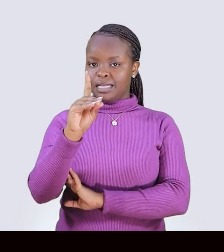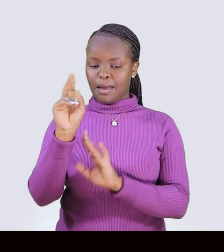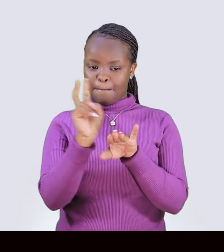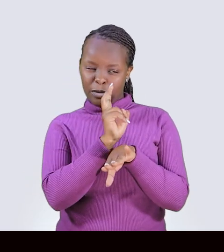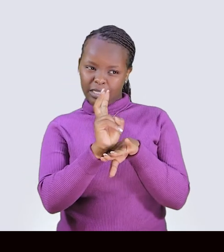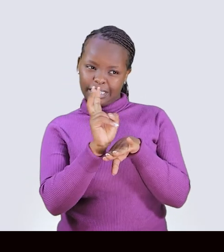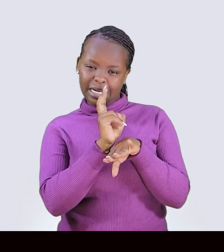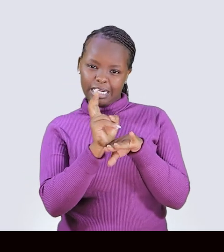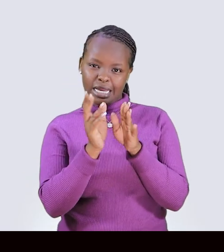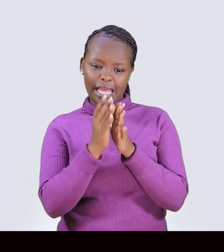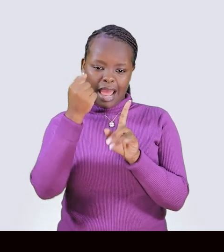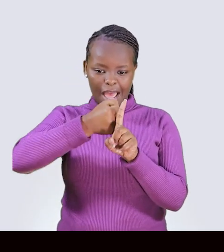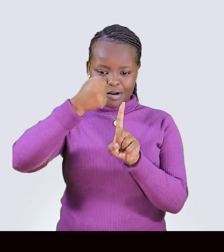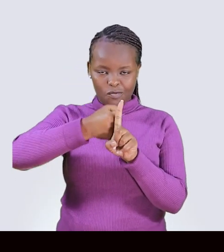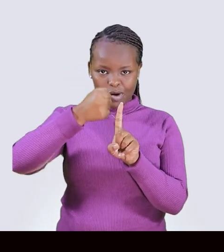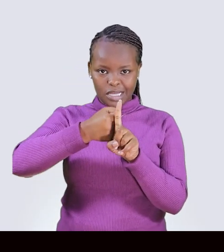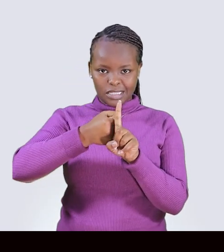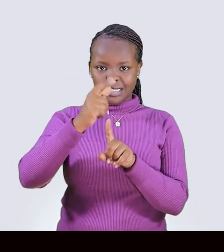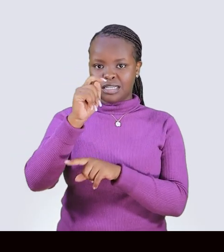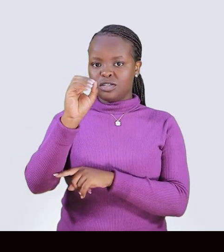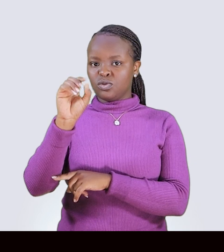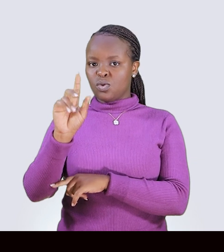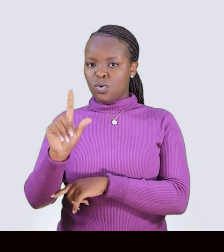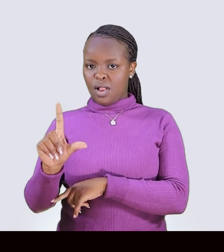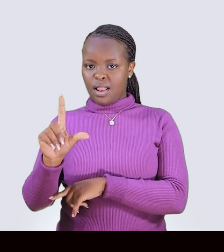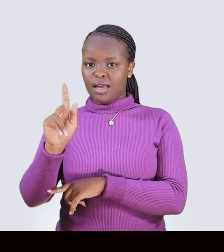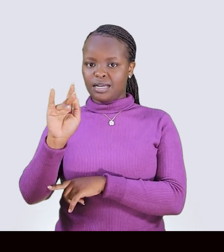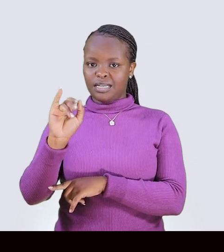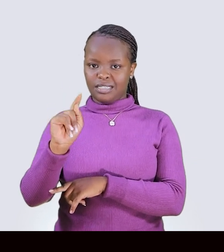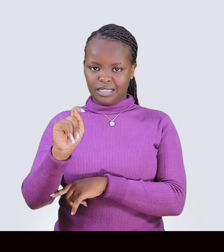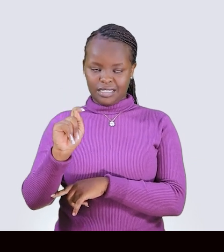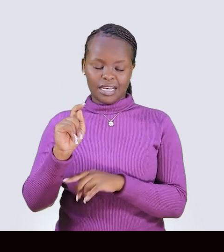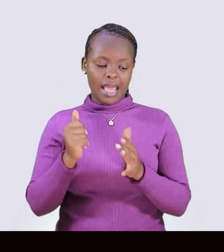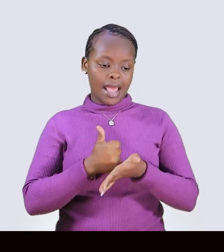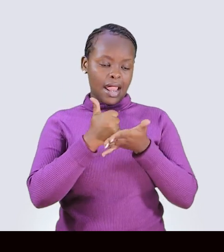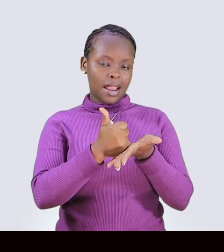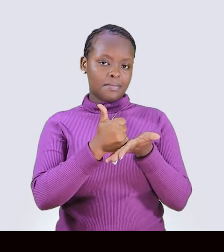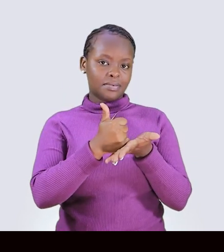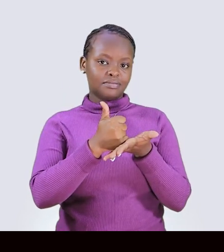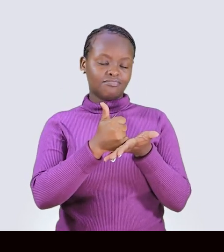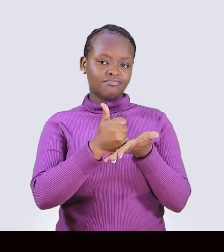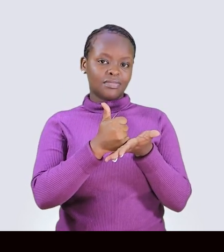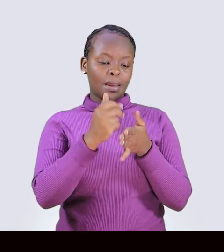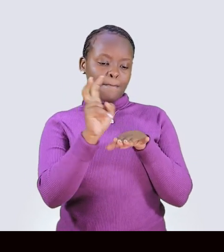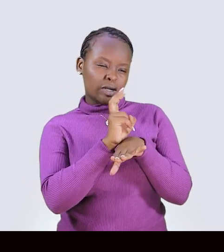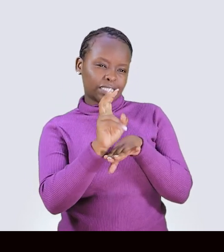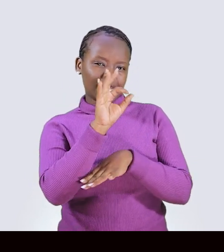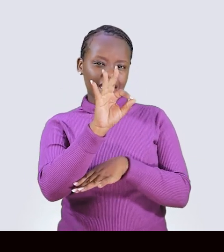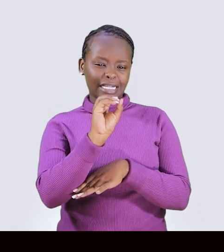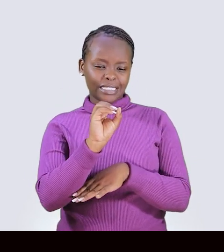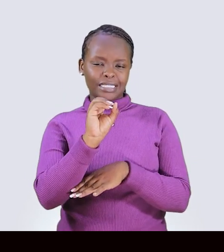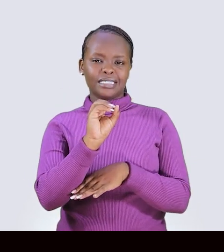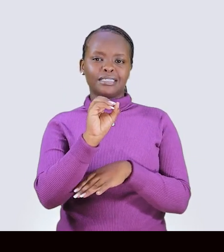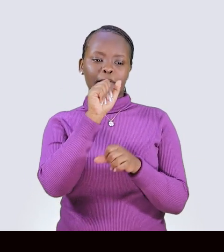Advocacy Toolkit, a practical guide to help OPDs monitor Kenya's 30 GDS commitments and advocate for